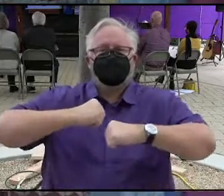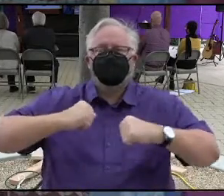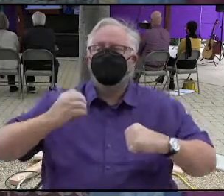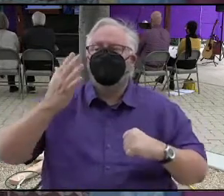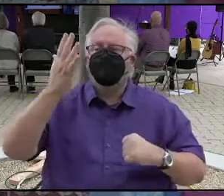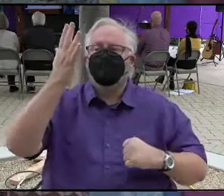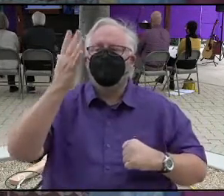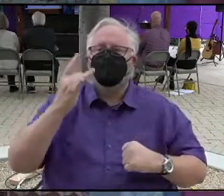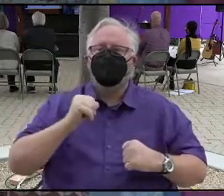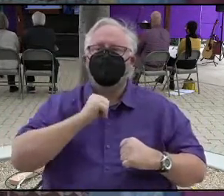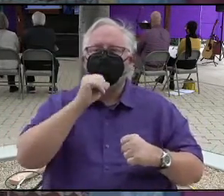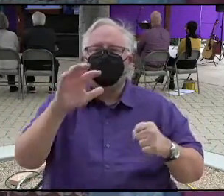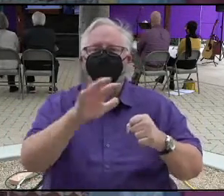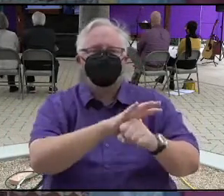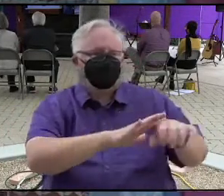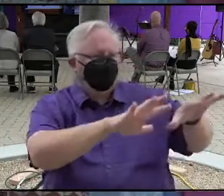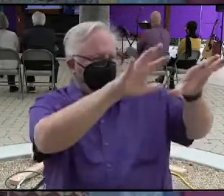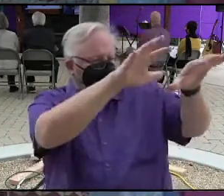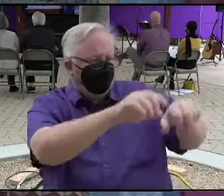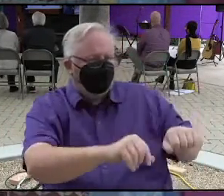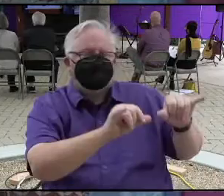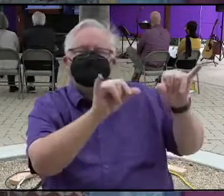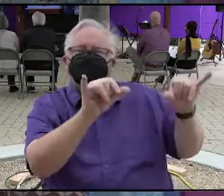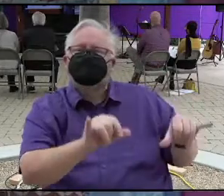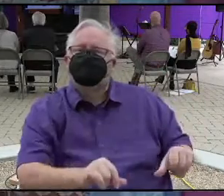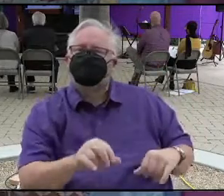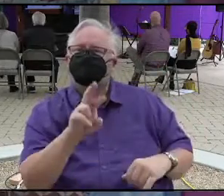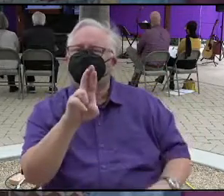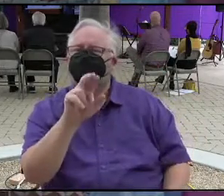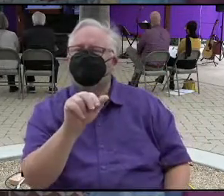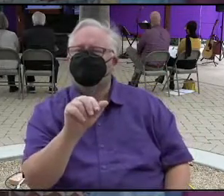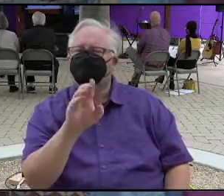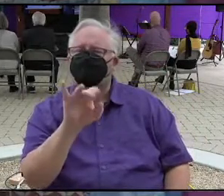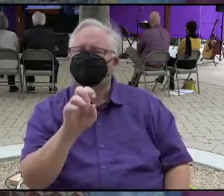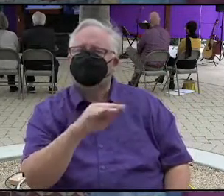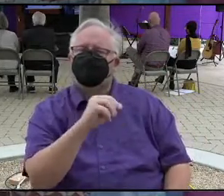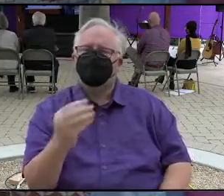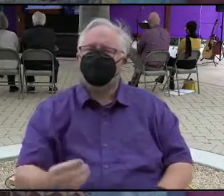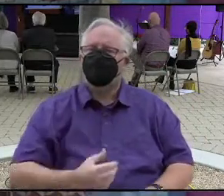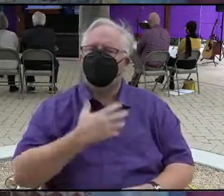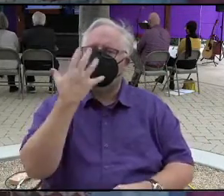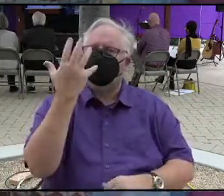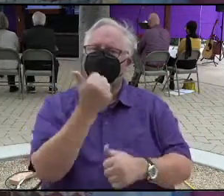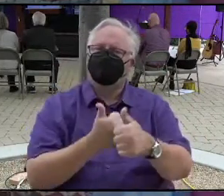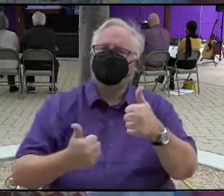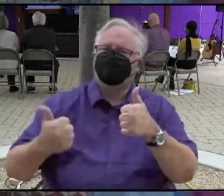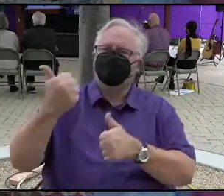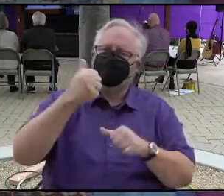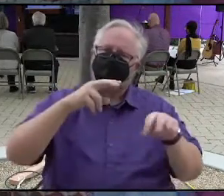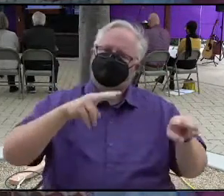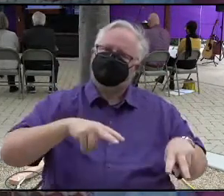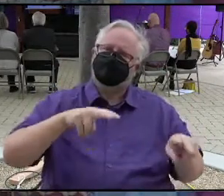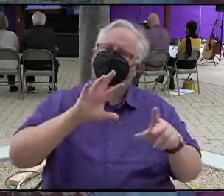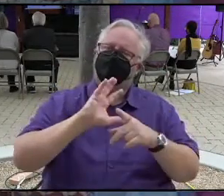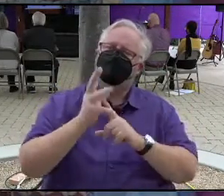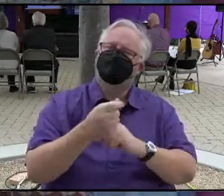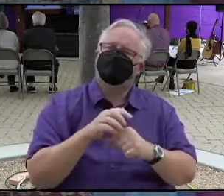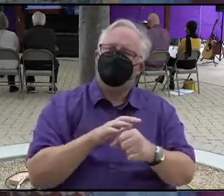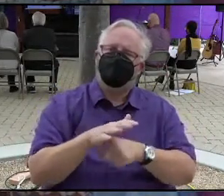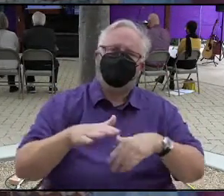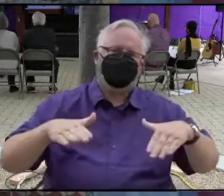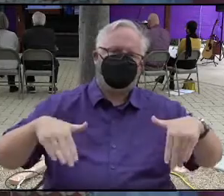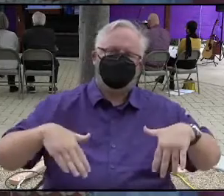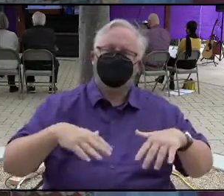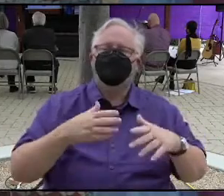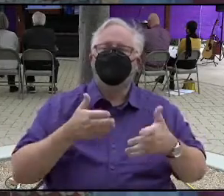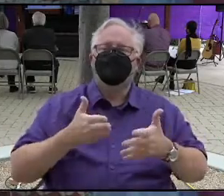yet dismantled the structures of systemic racism and white supremacy culture enough yet to